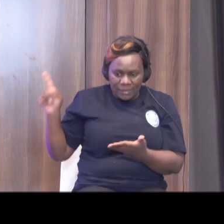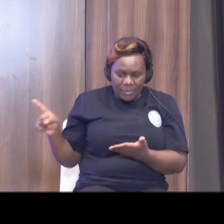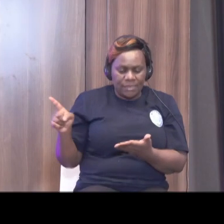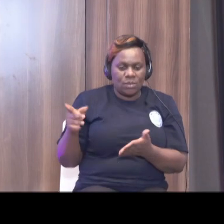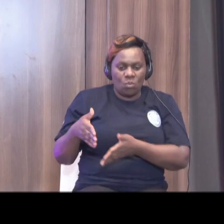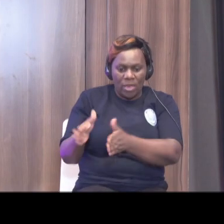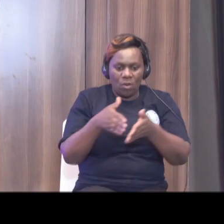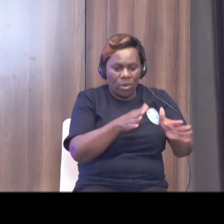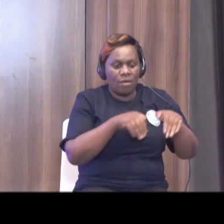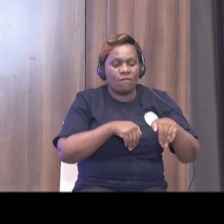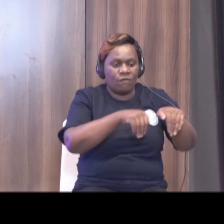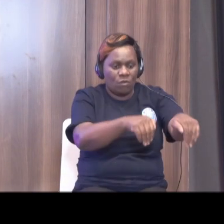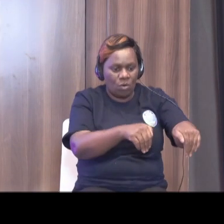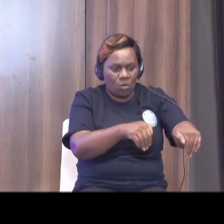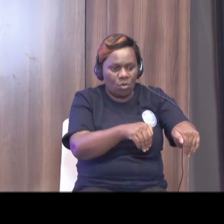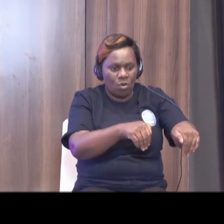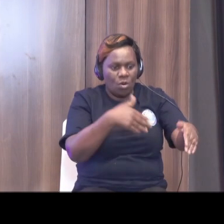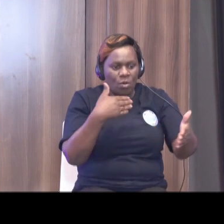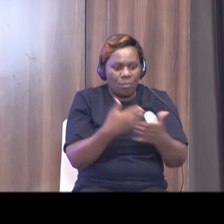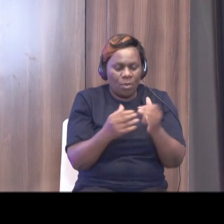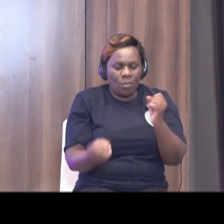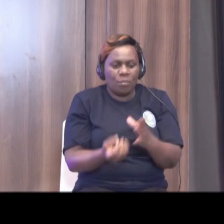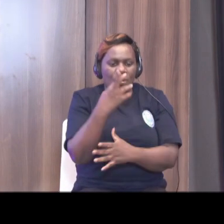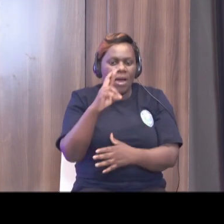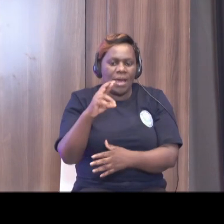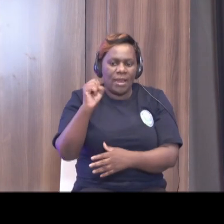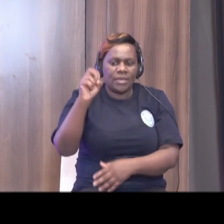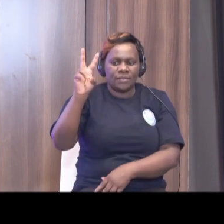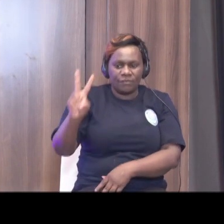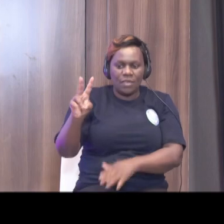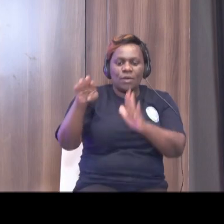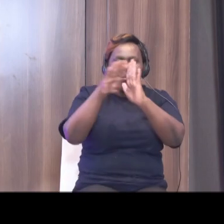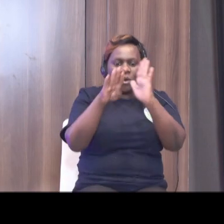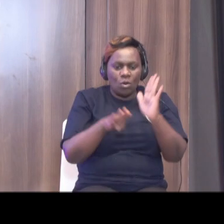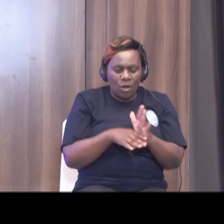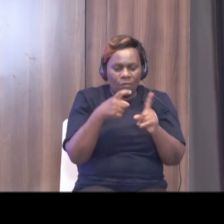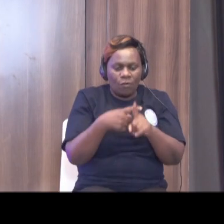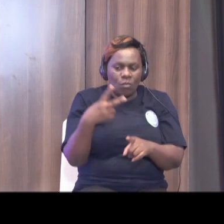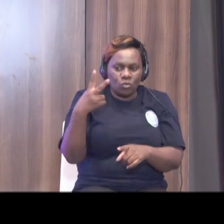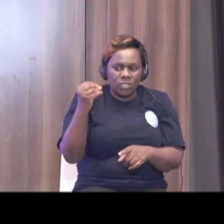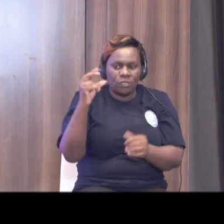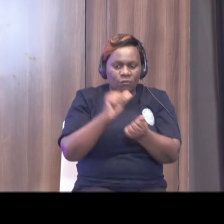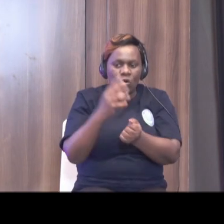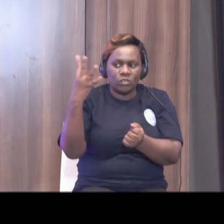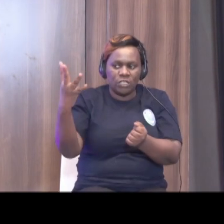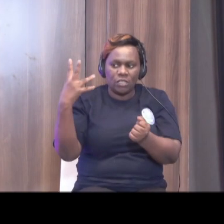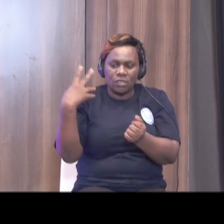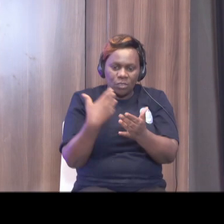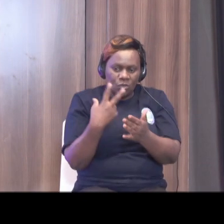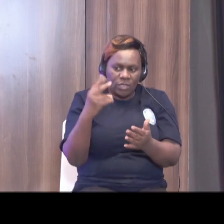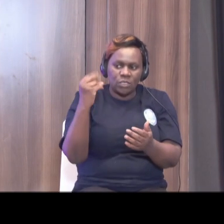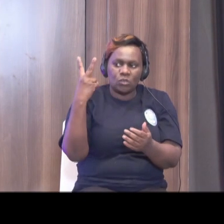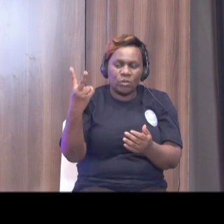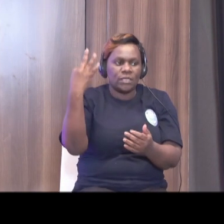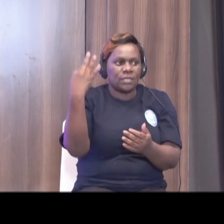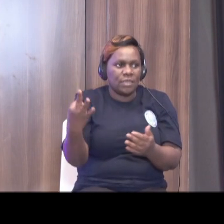pathway we follow up to the launch of our RSV vaccination program. From 2014 to 2023,